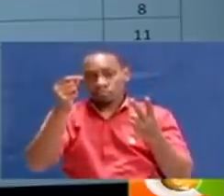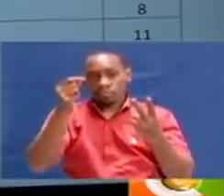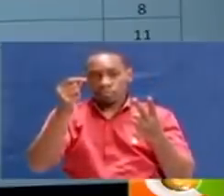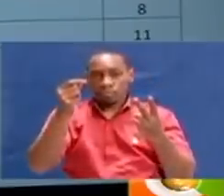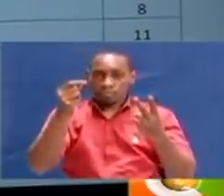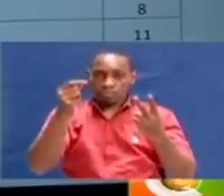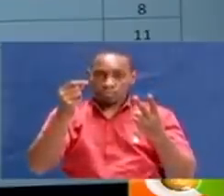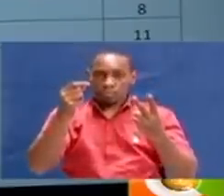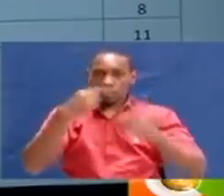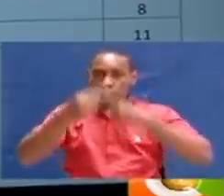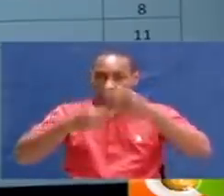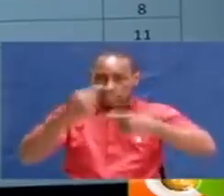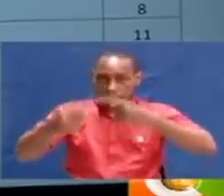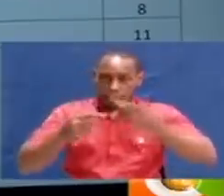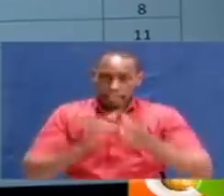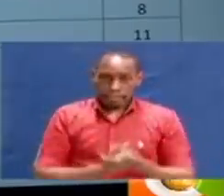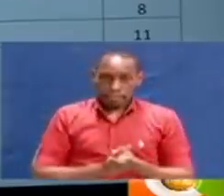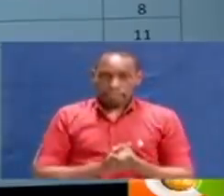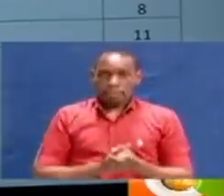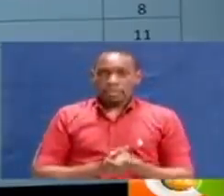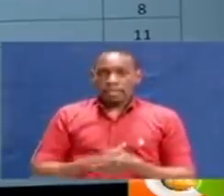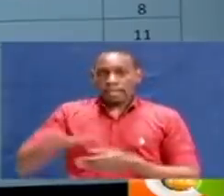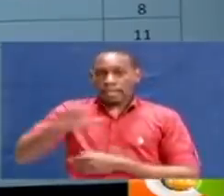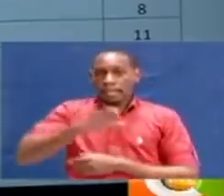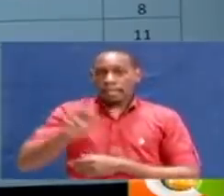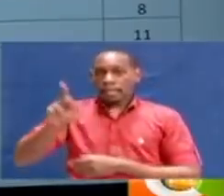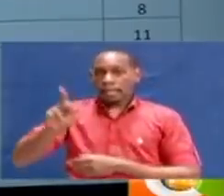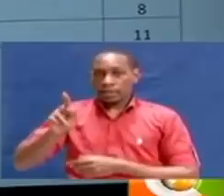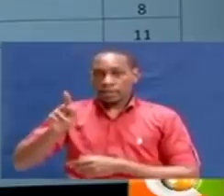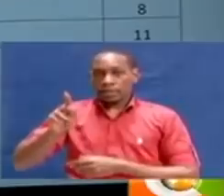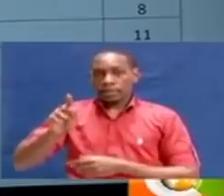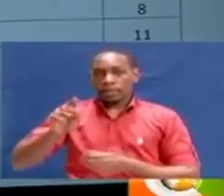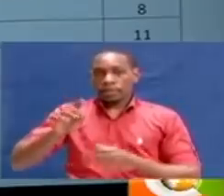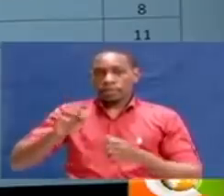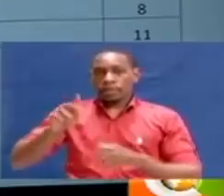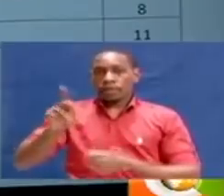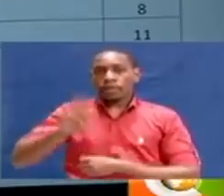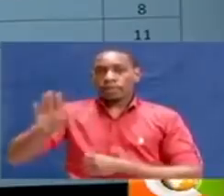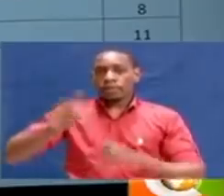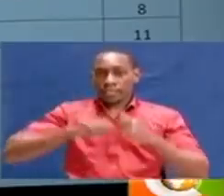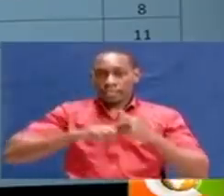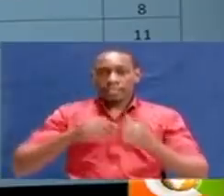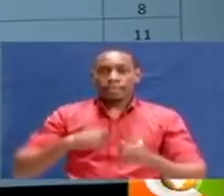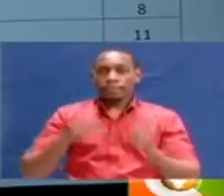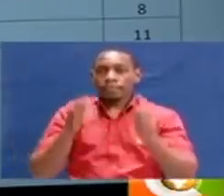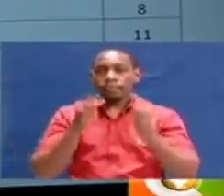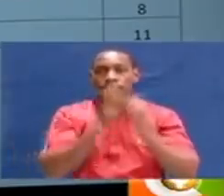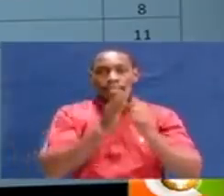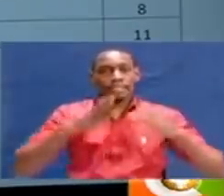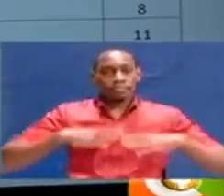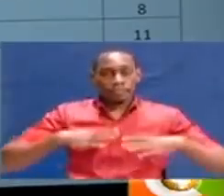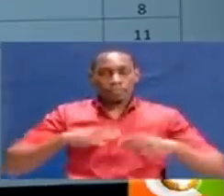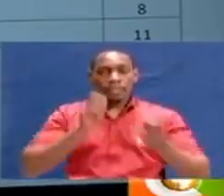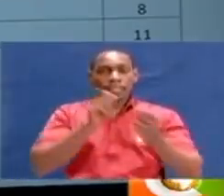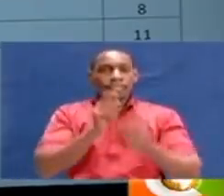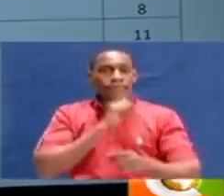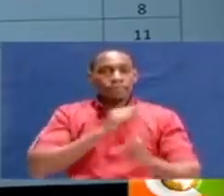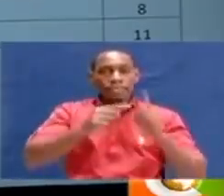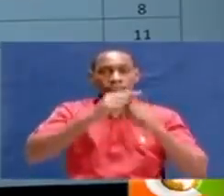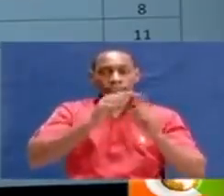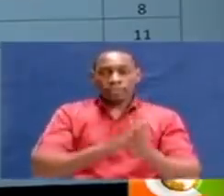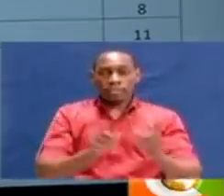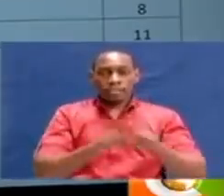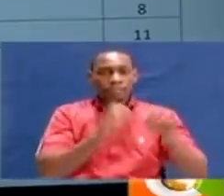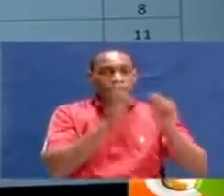is going on in Kawangware, where we now have 13 people. 13 people they have tested positive. Now, these 13 people are with